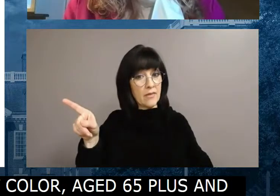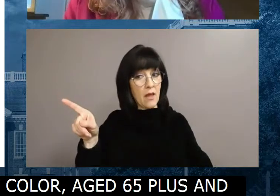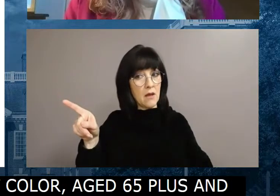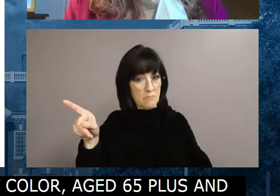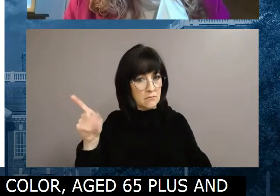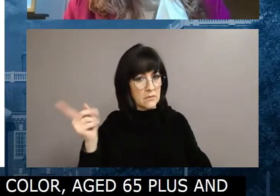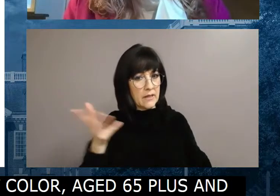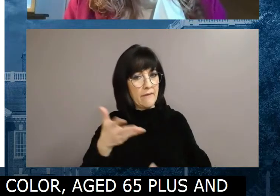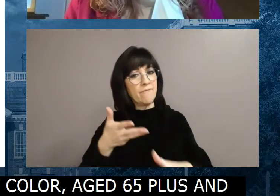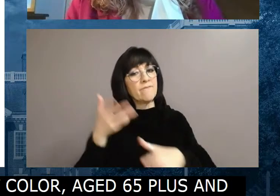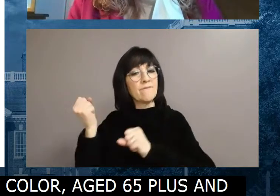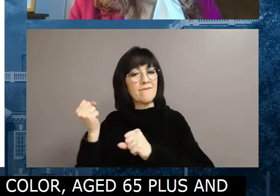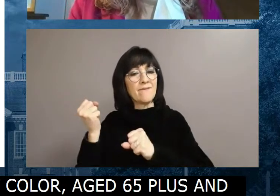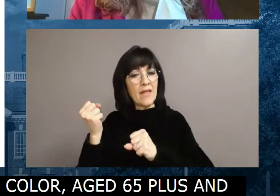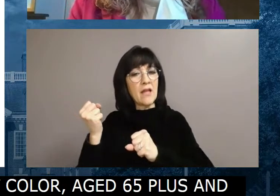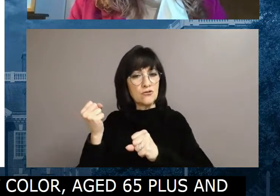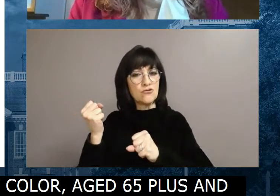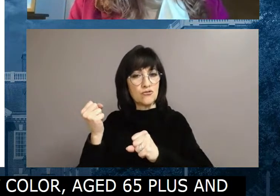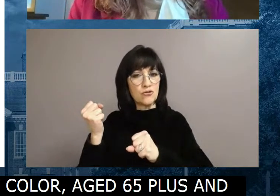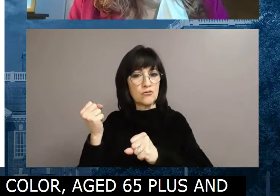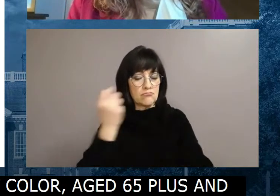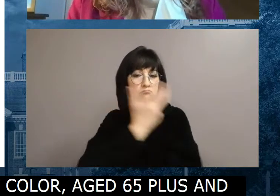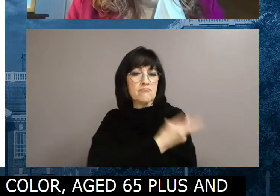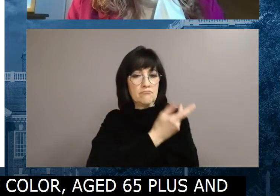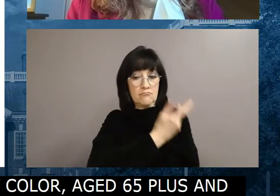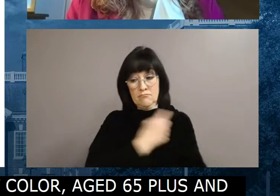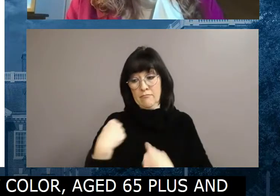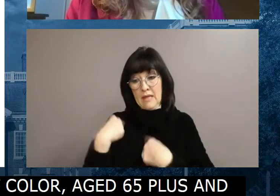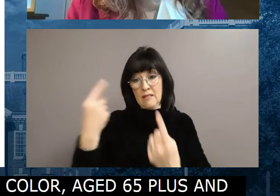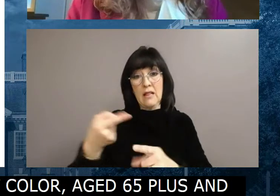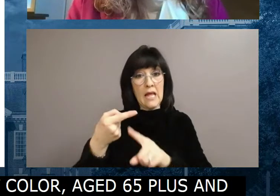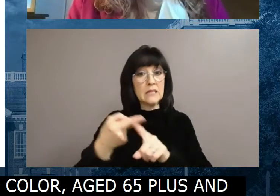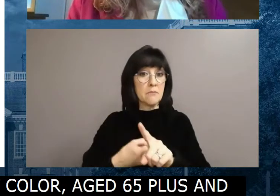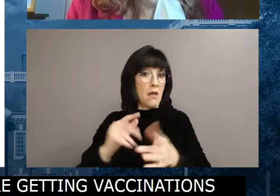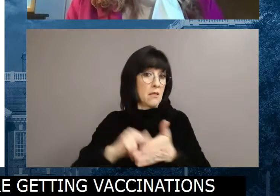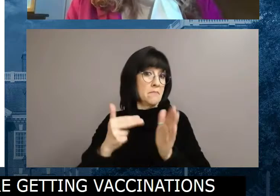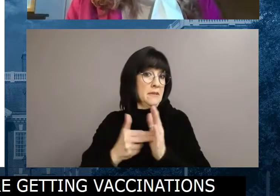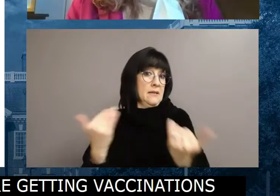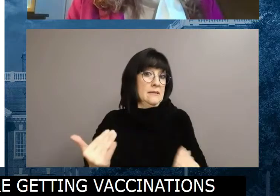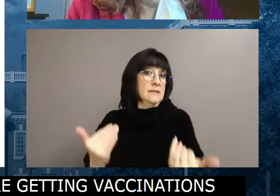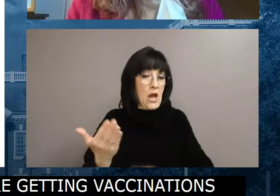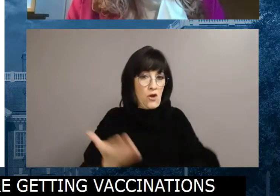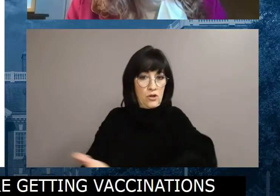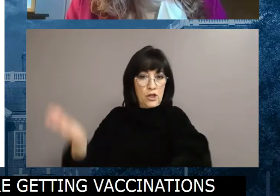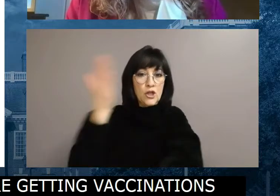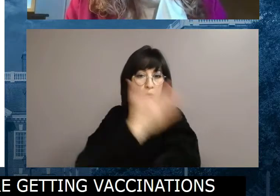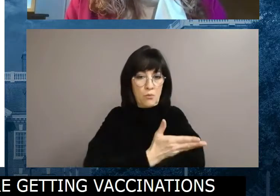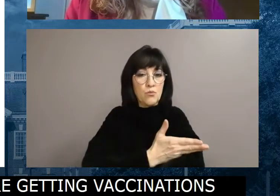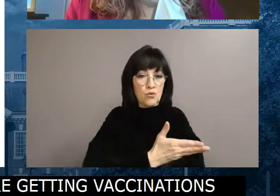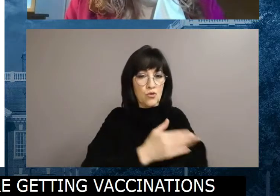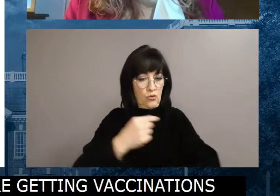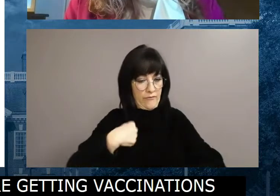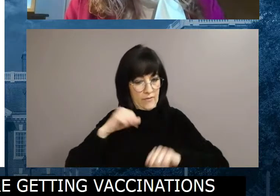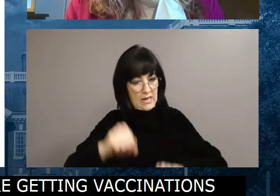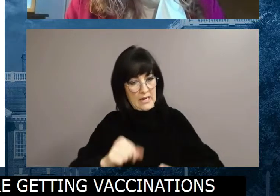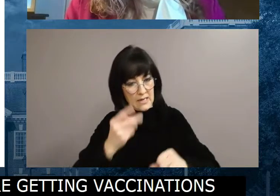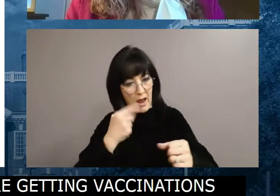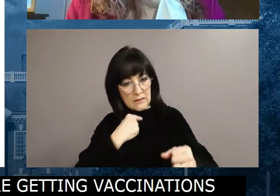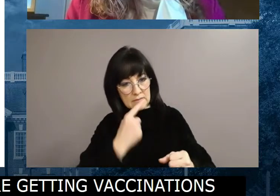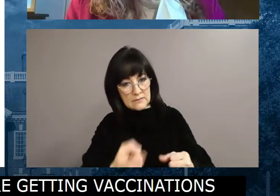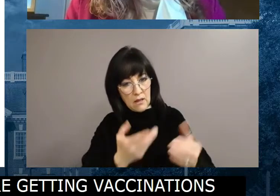than white residents in the last month or so. So we've been able to see through our data that